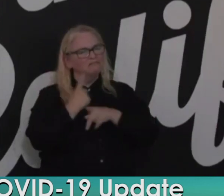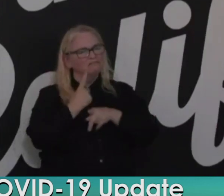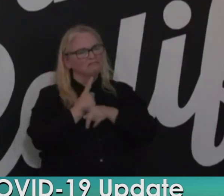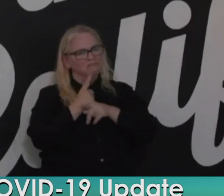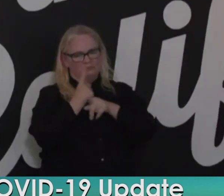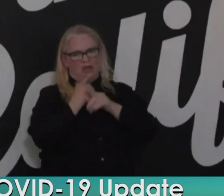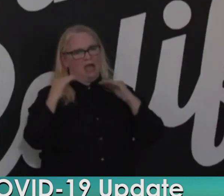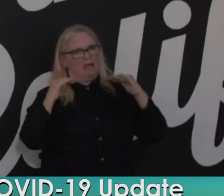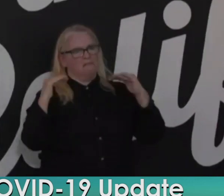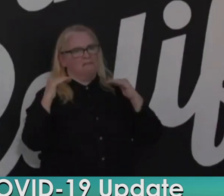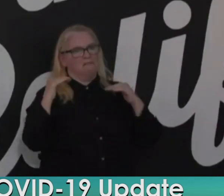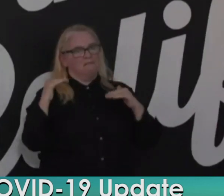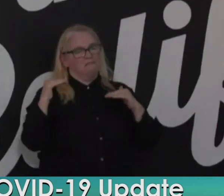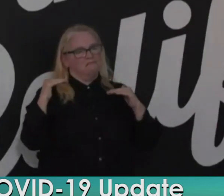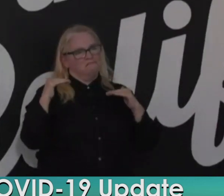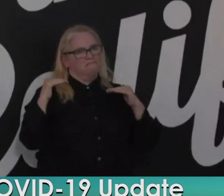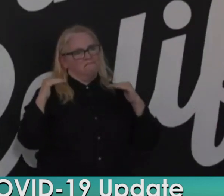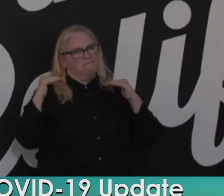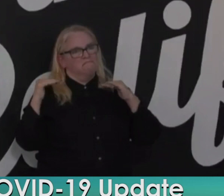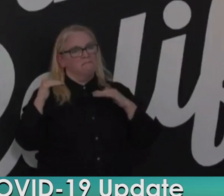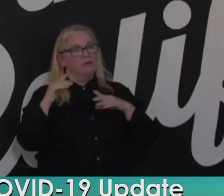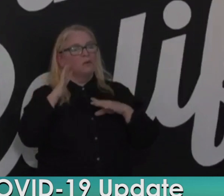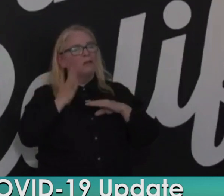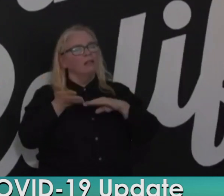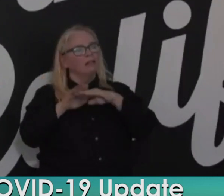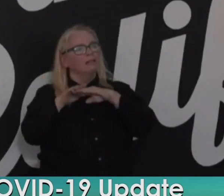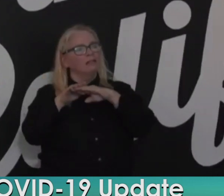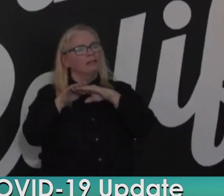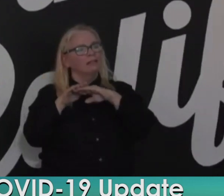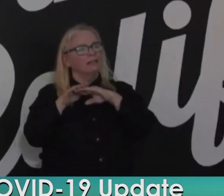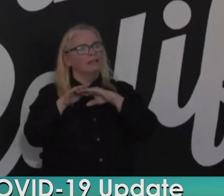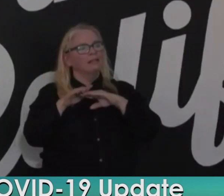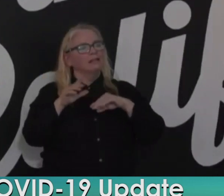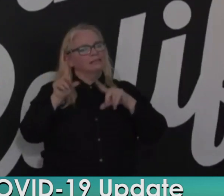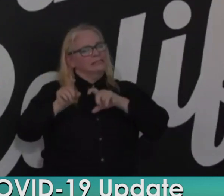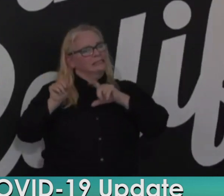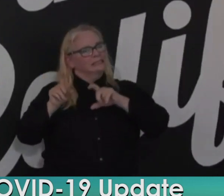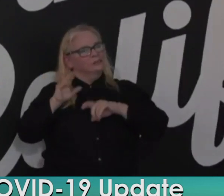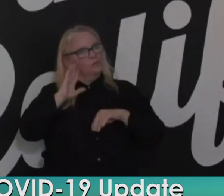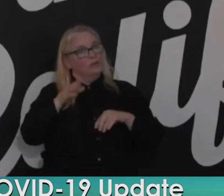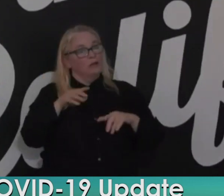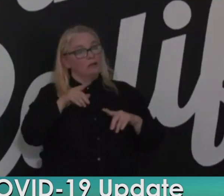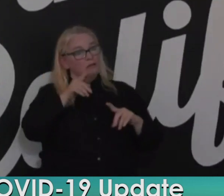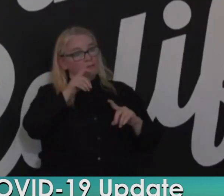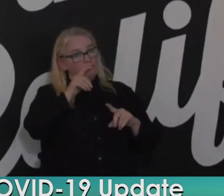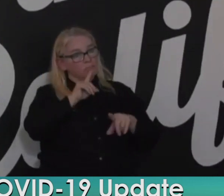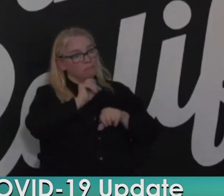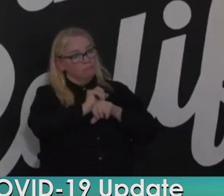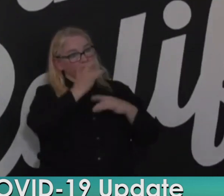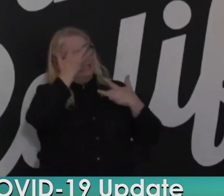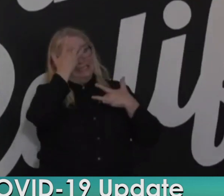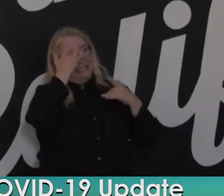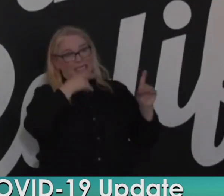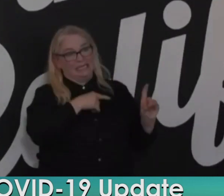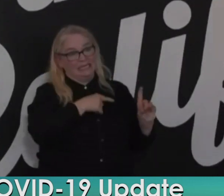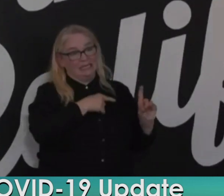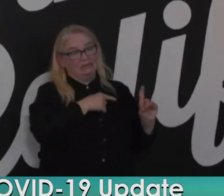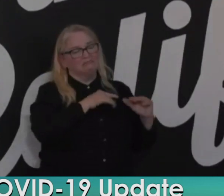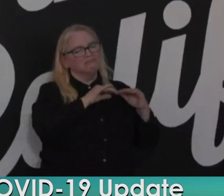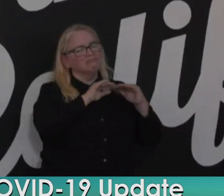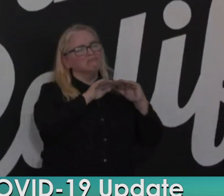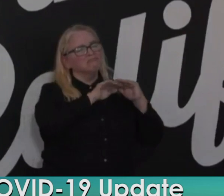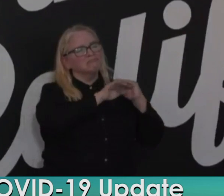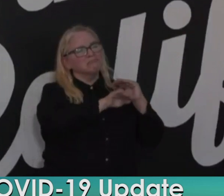the significant increase in the total number of tests. We saw 63, tragically, number is